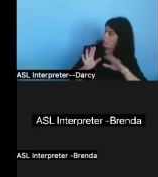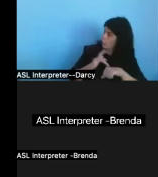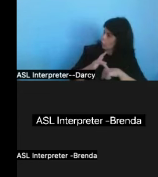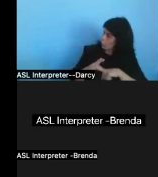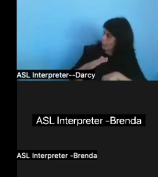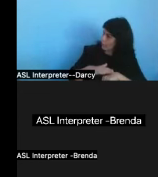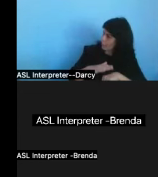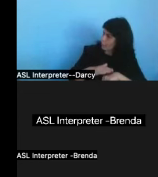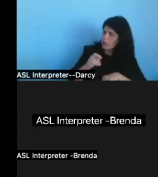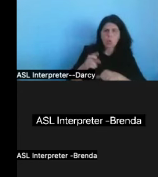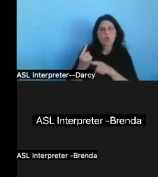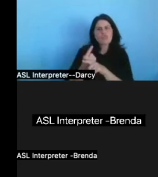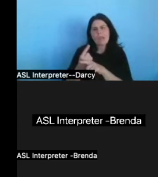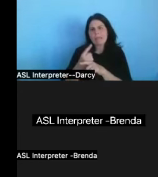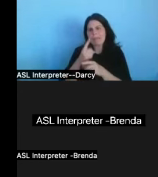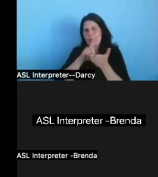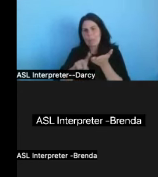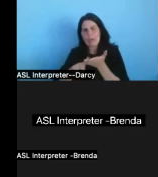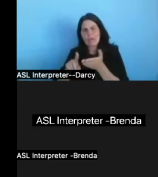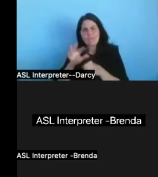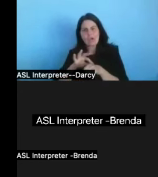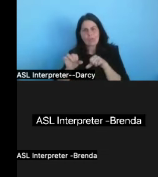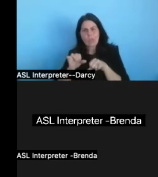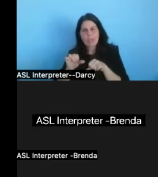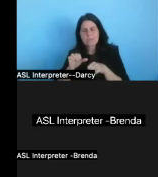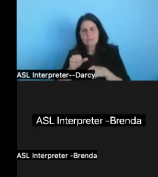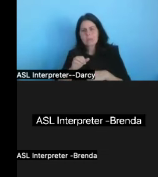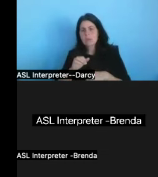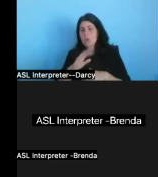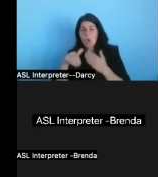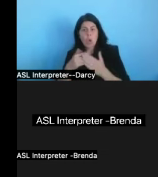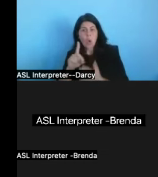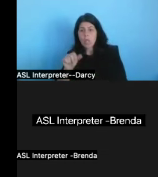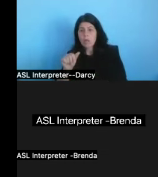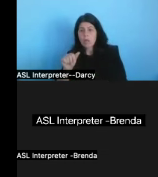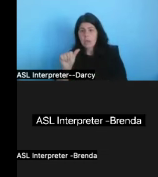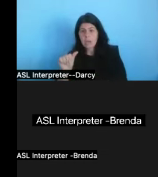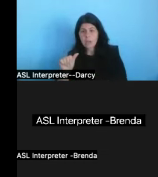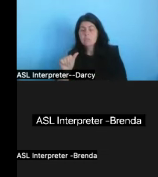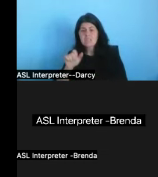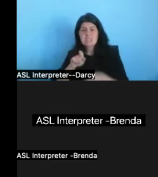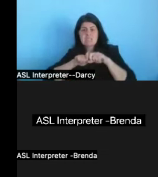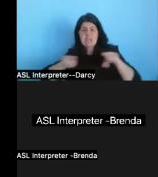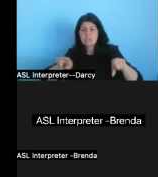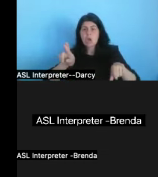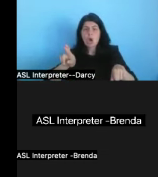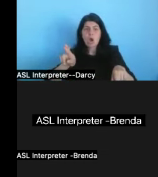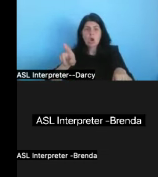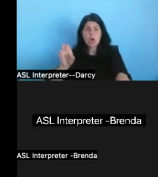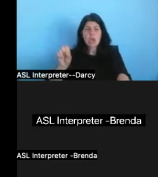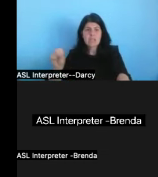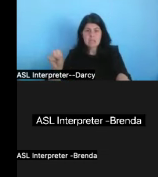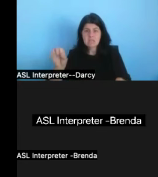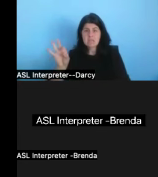this is just the regular monitoring of earthquakes, and all the data is actually sent on an RSS feed that you can